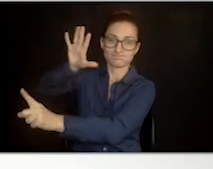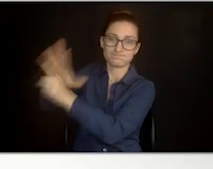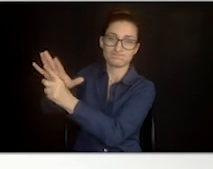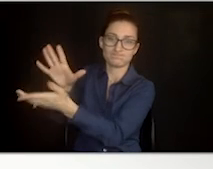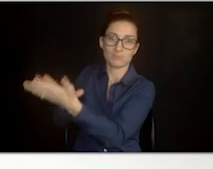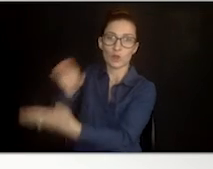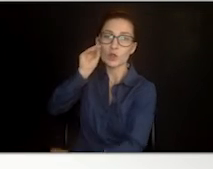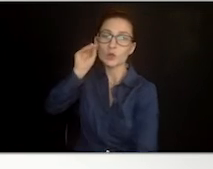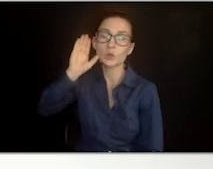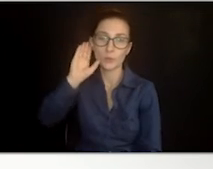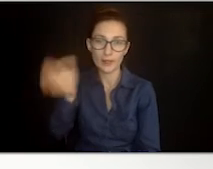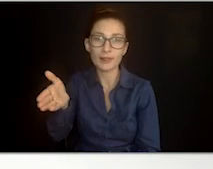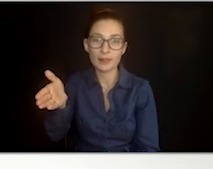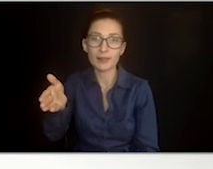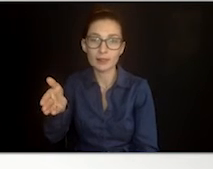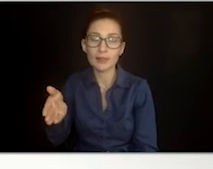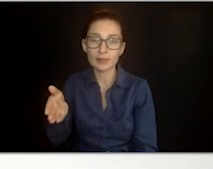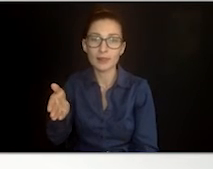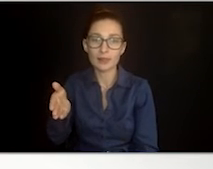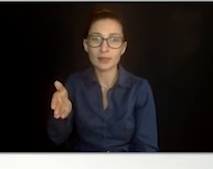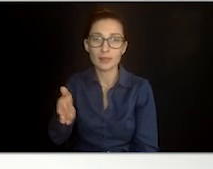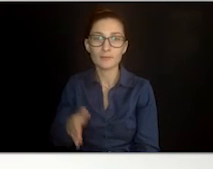that through that incidental learning.